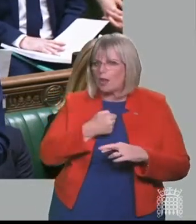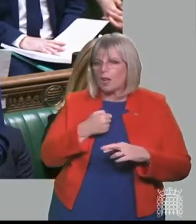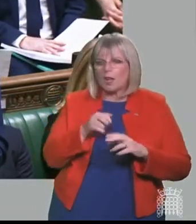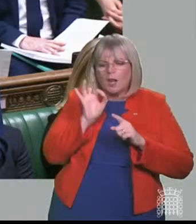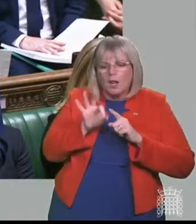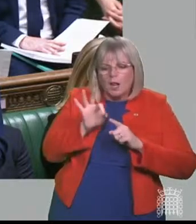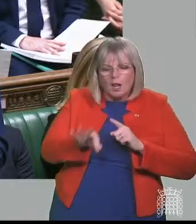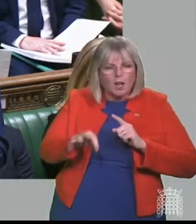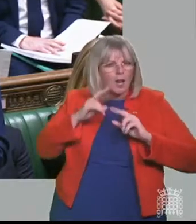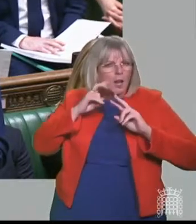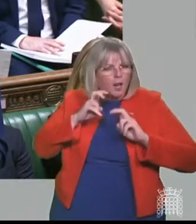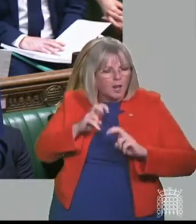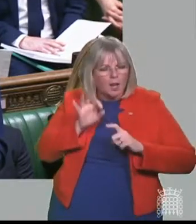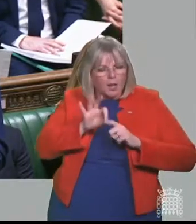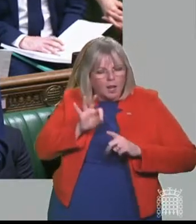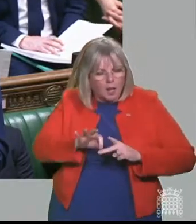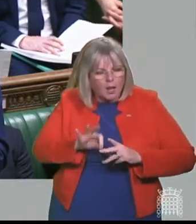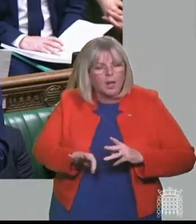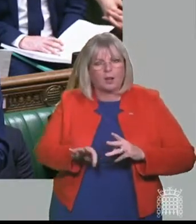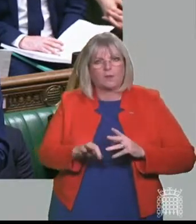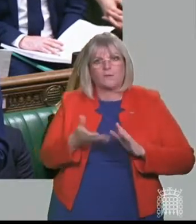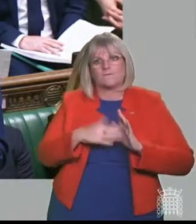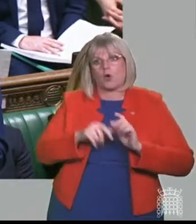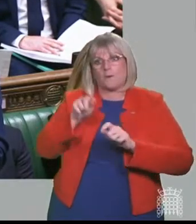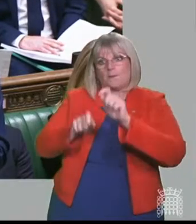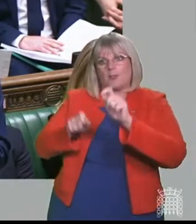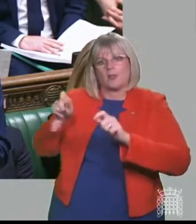analysts over the next few days.